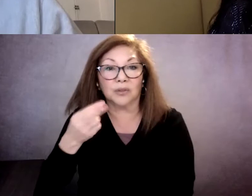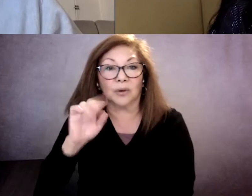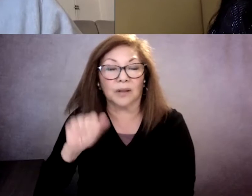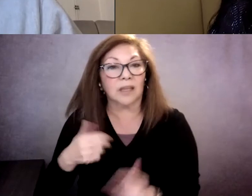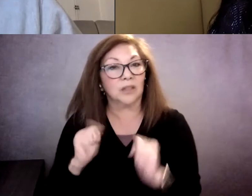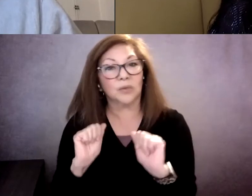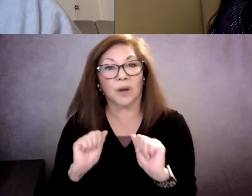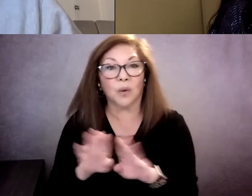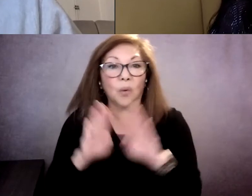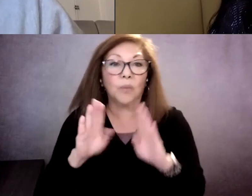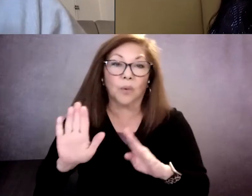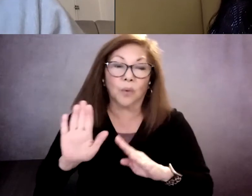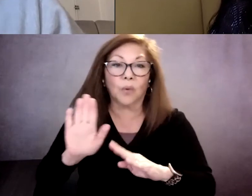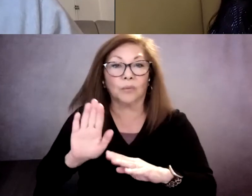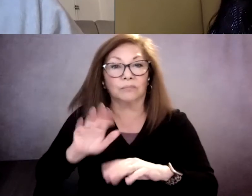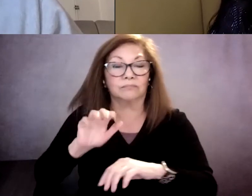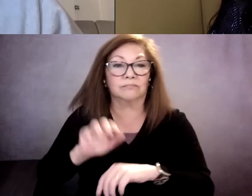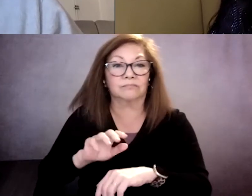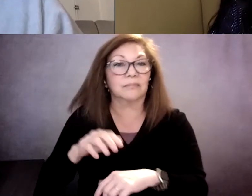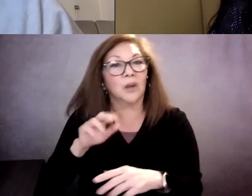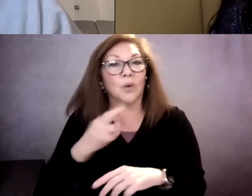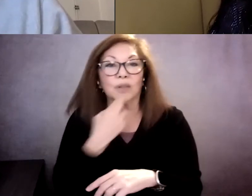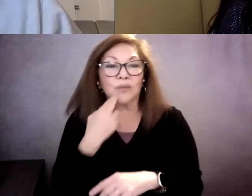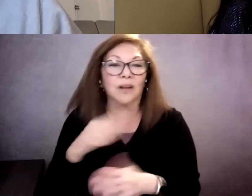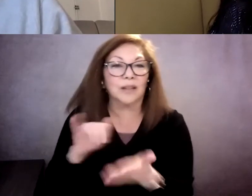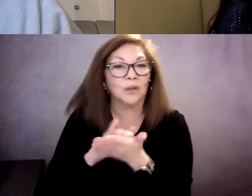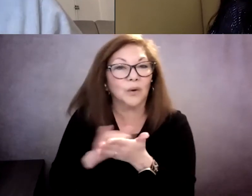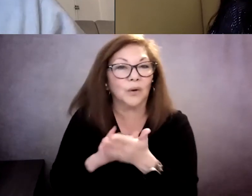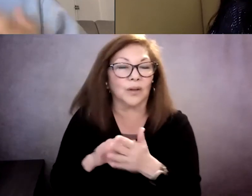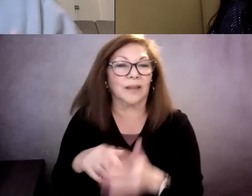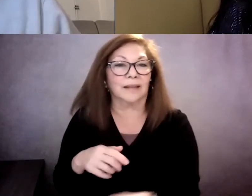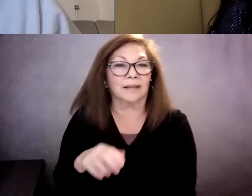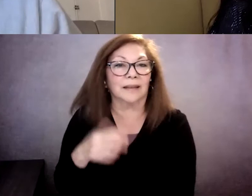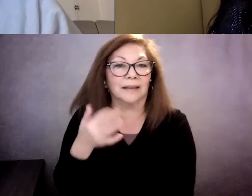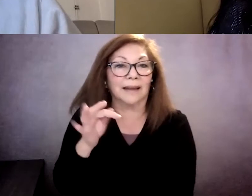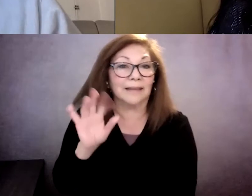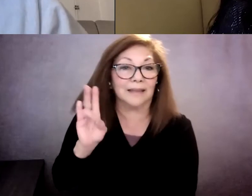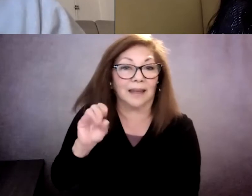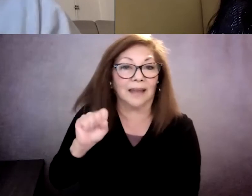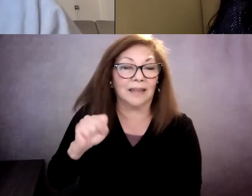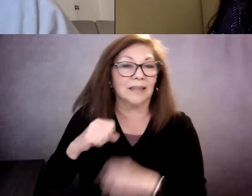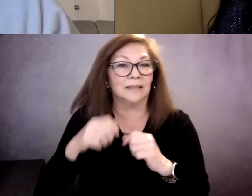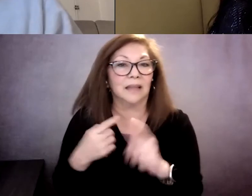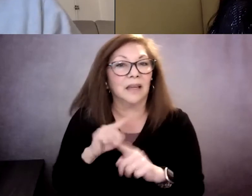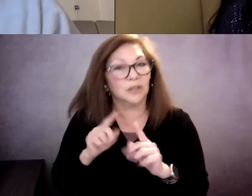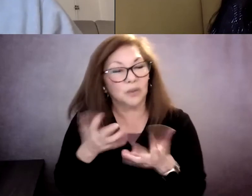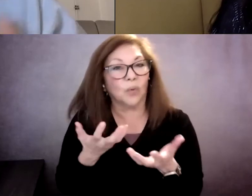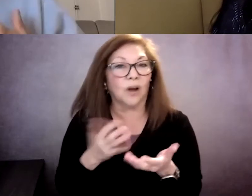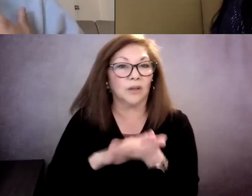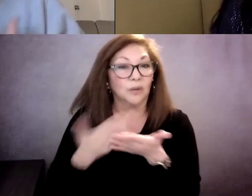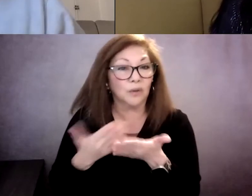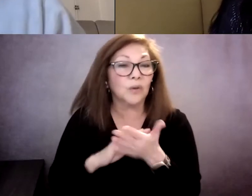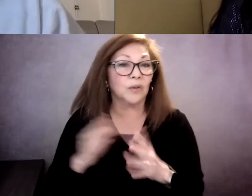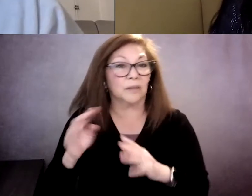her own restaurants in New York in the early 1980s, and she wanted to cook according to her creative whims.